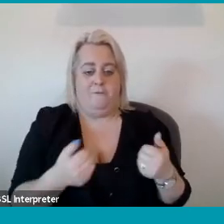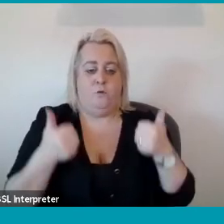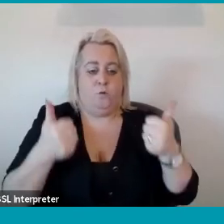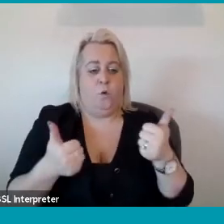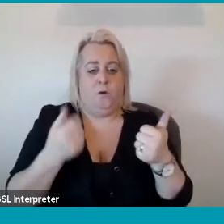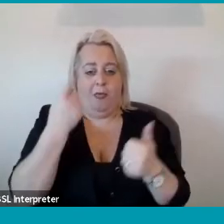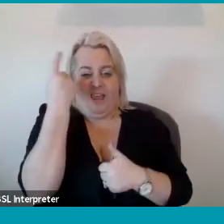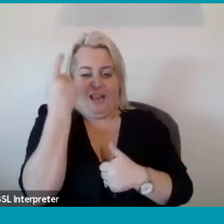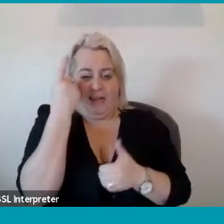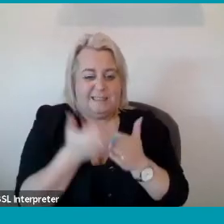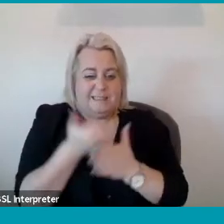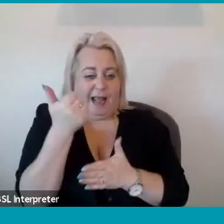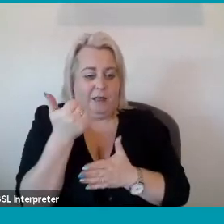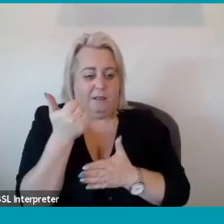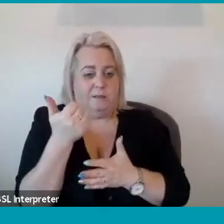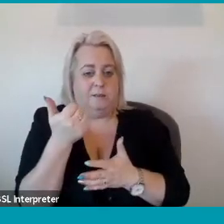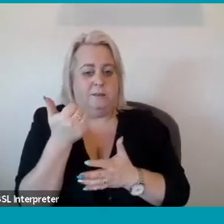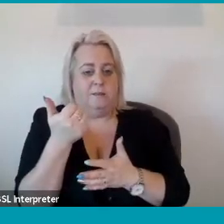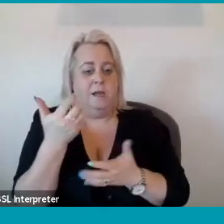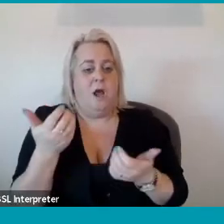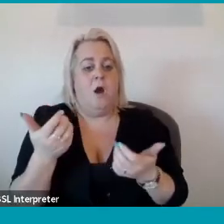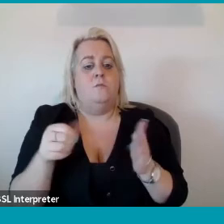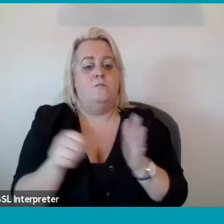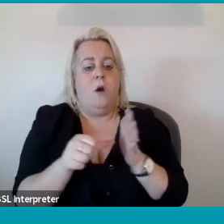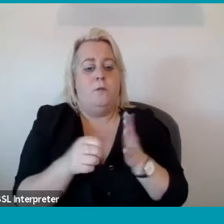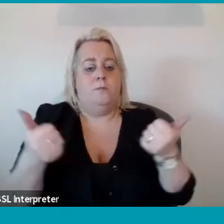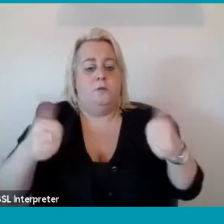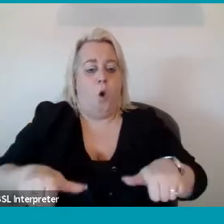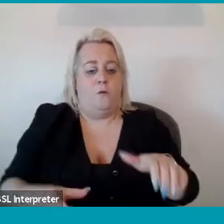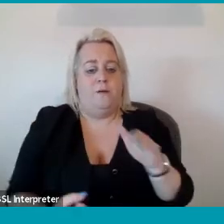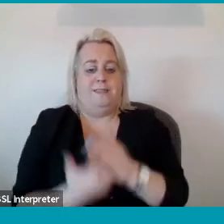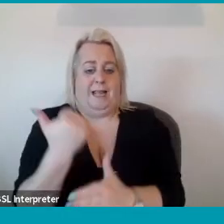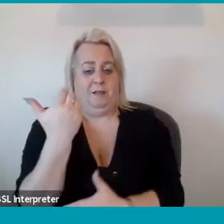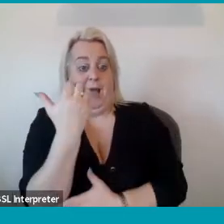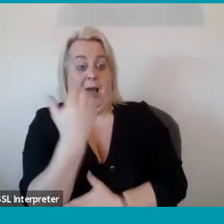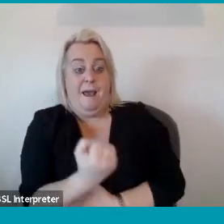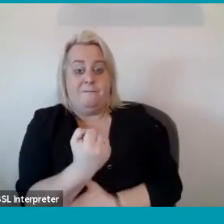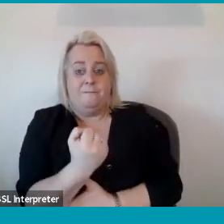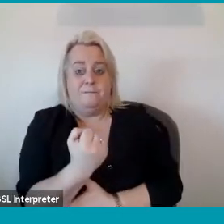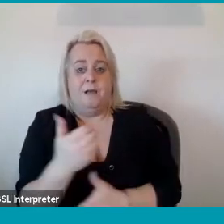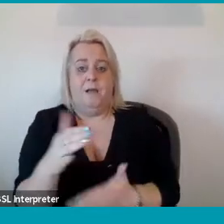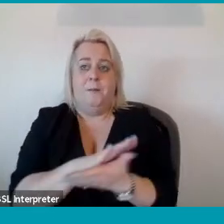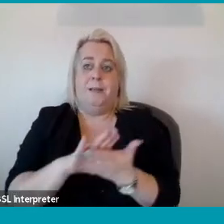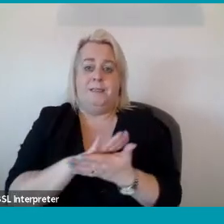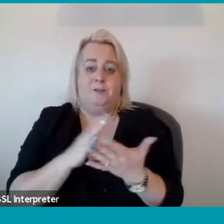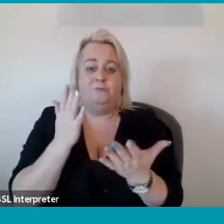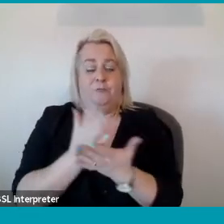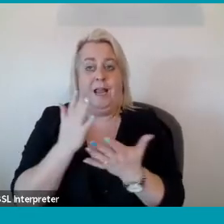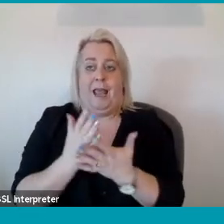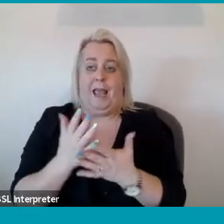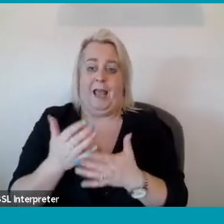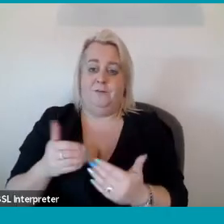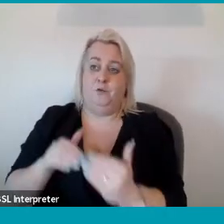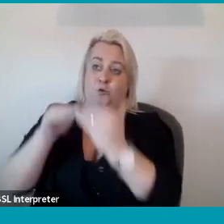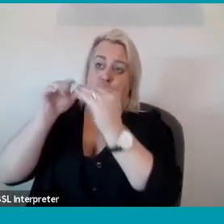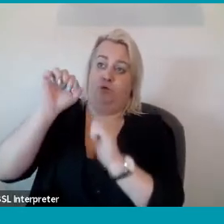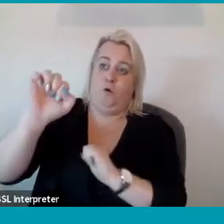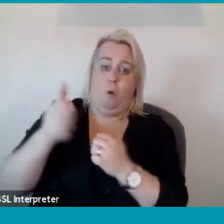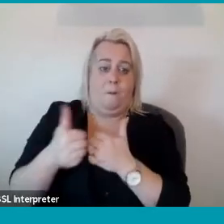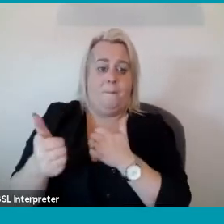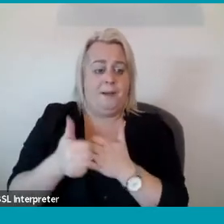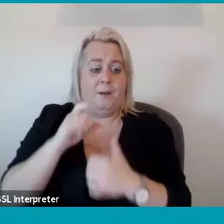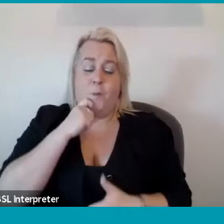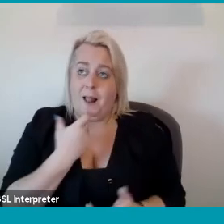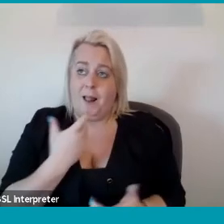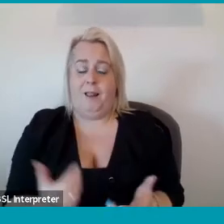that if things go wrong, we've got something in place to put it right. So those are, priceless really for